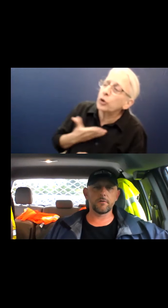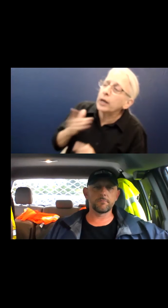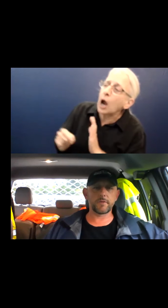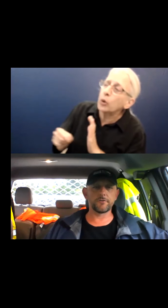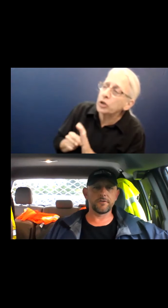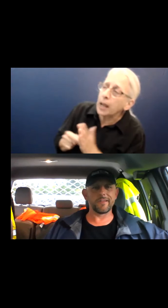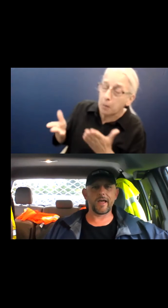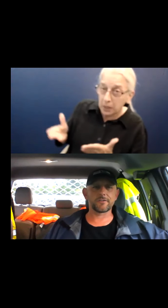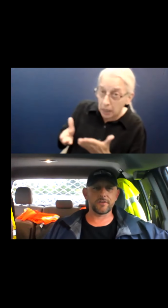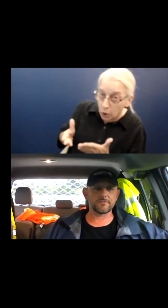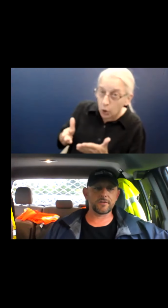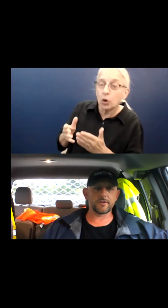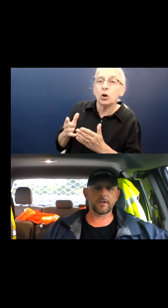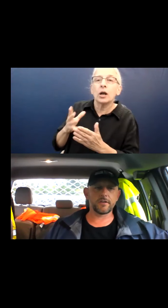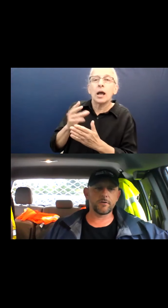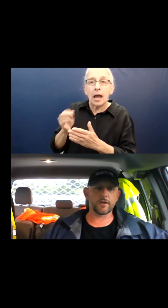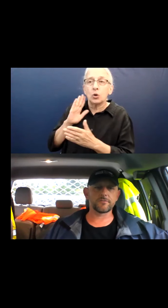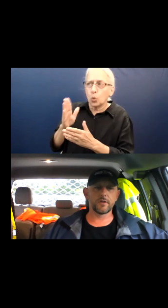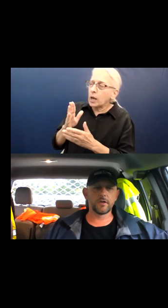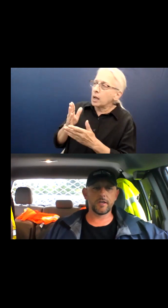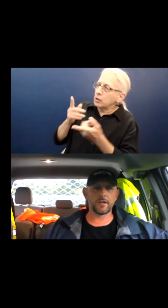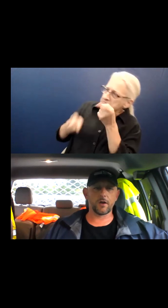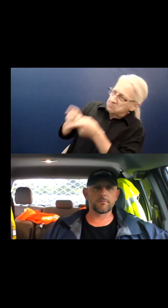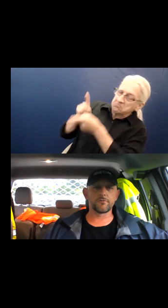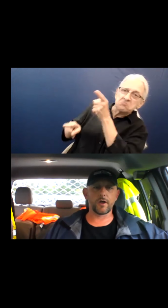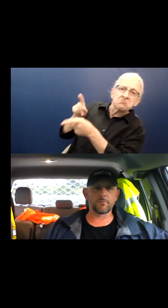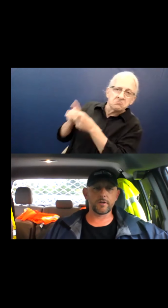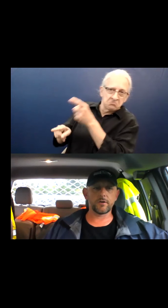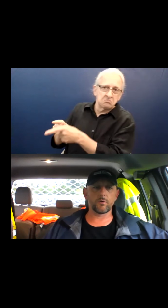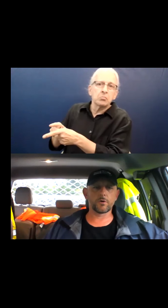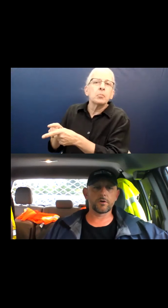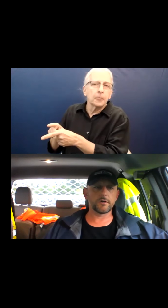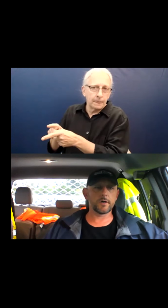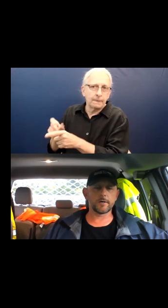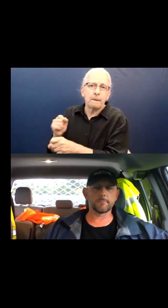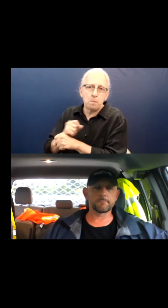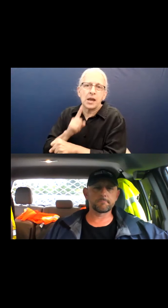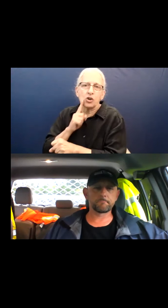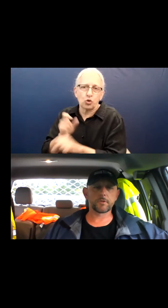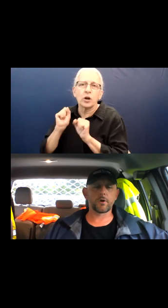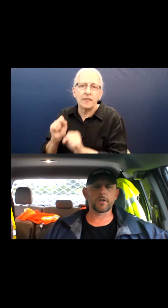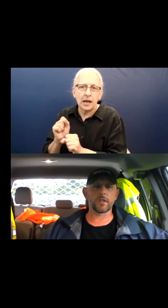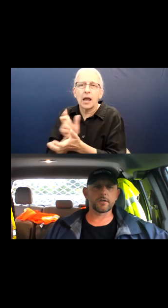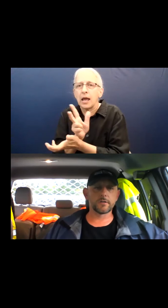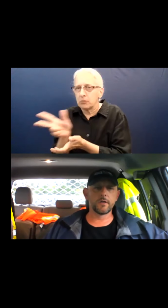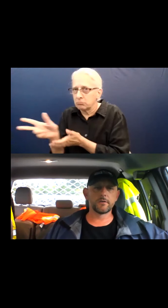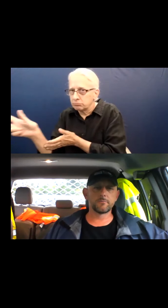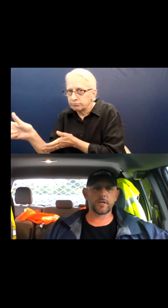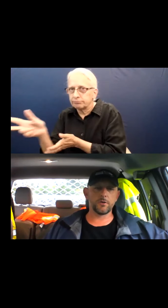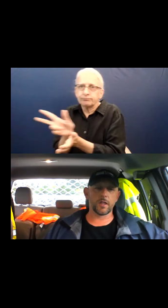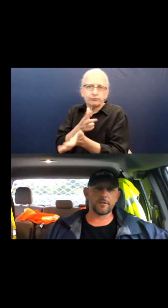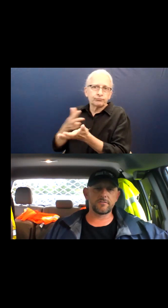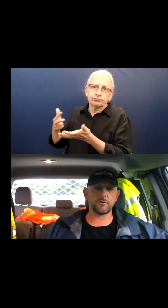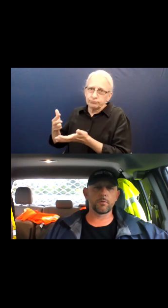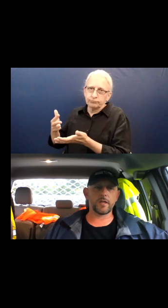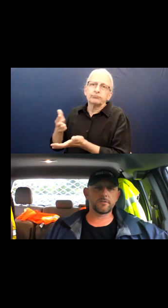accommodate and access and egress in and out of their driveway or parking lot. We